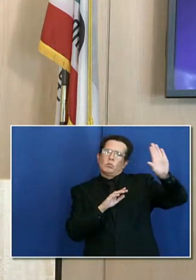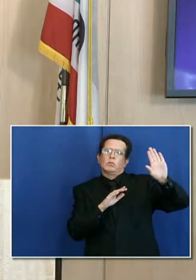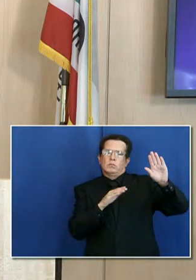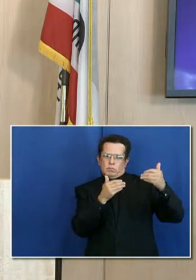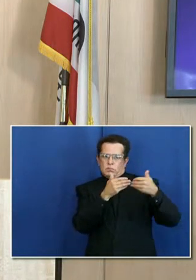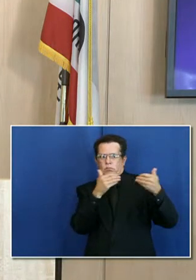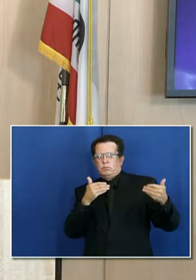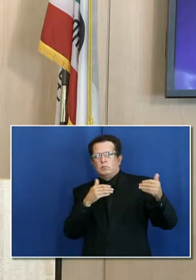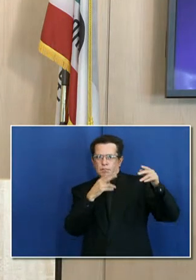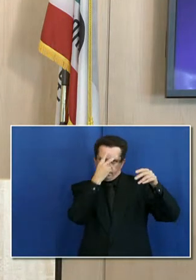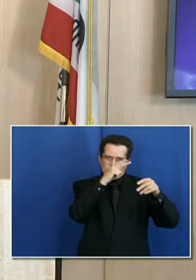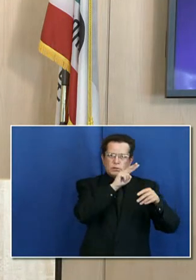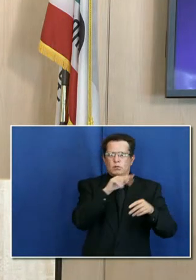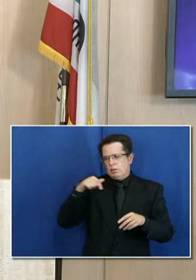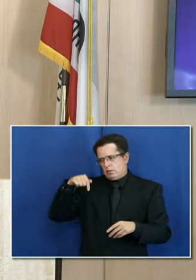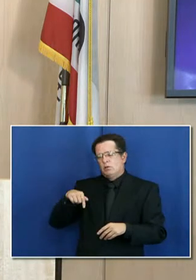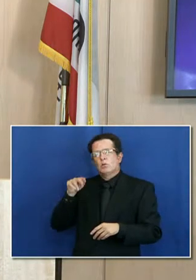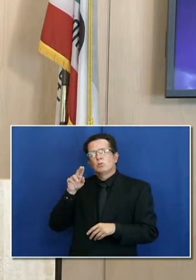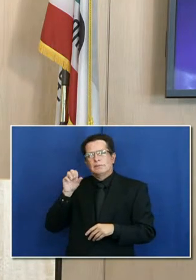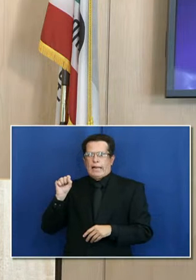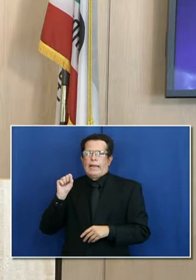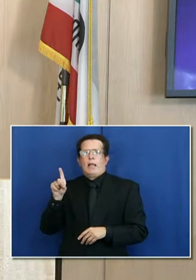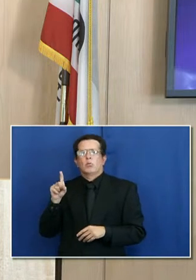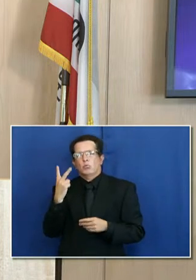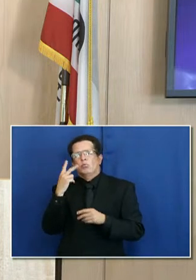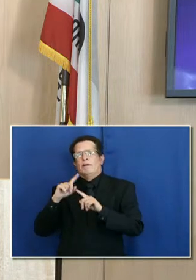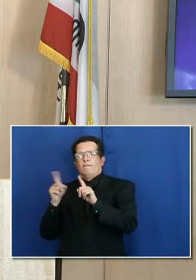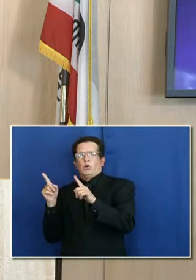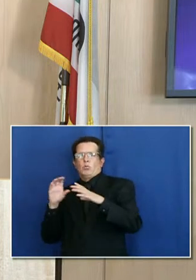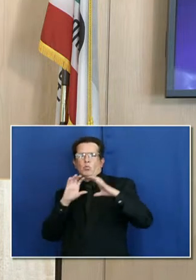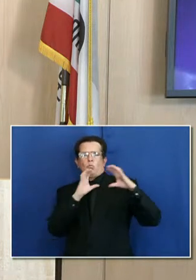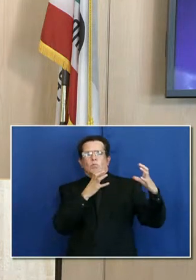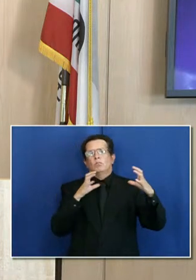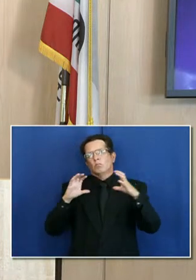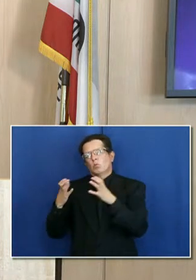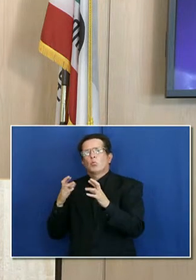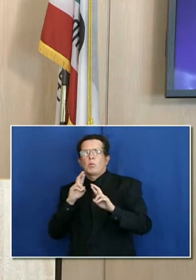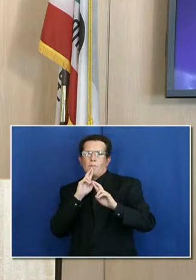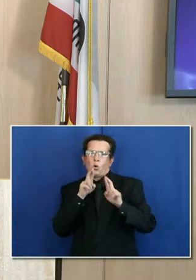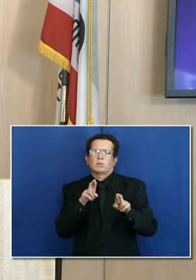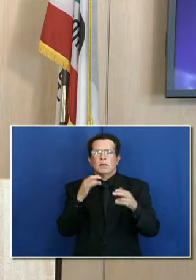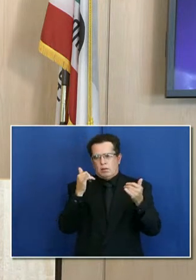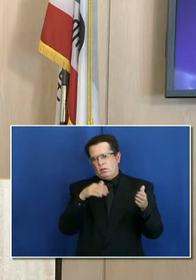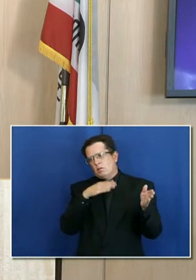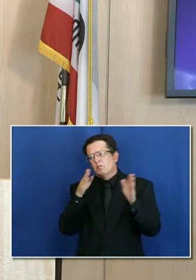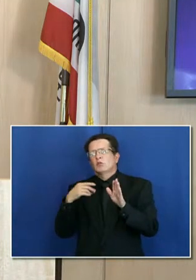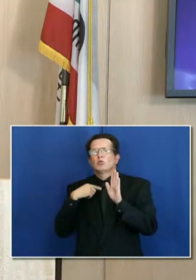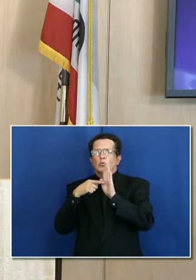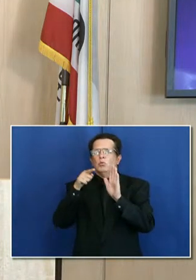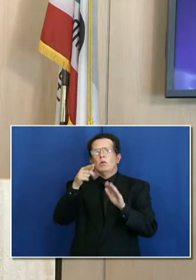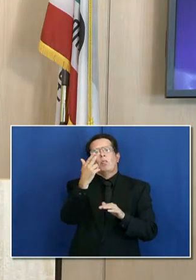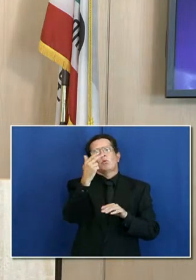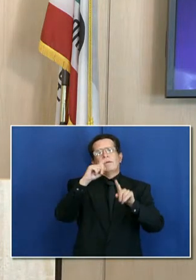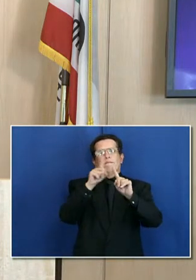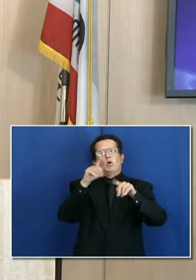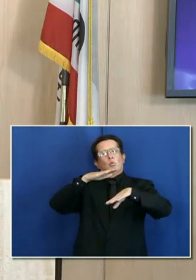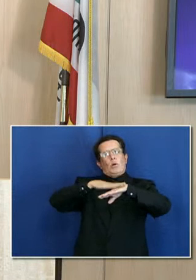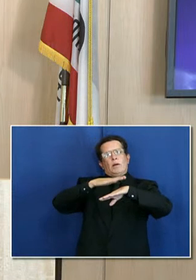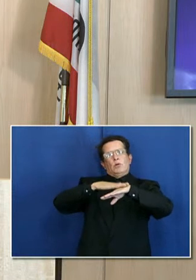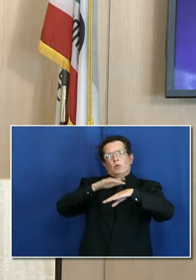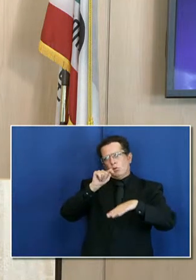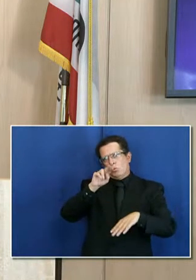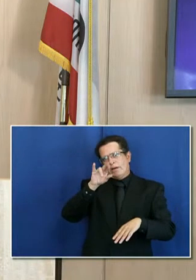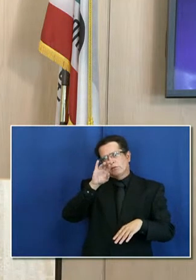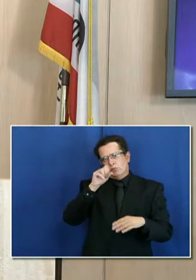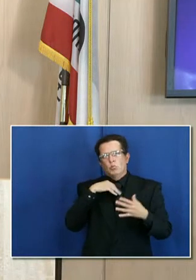Mexico. Now, moving on, let's review our 13 triggers for San Diego County. On the next